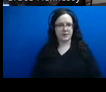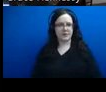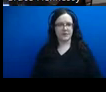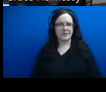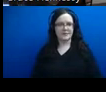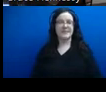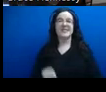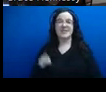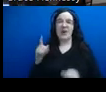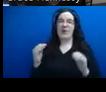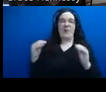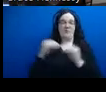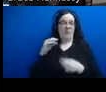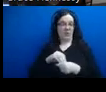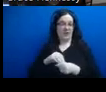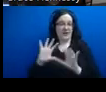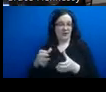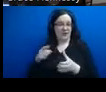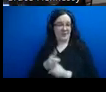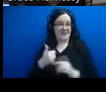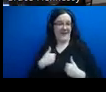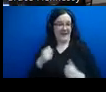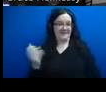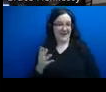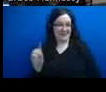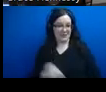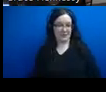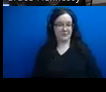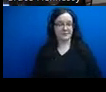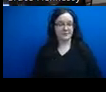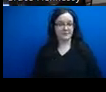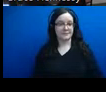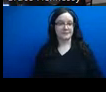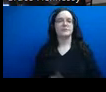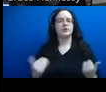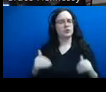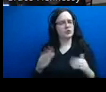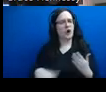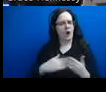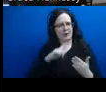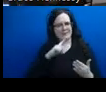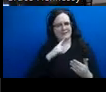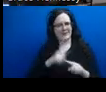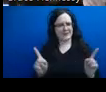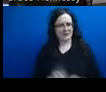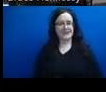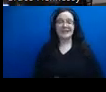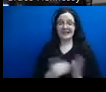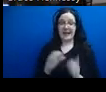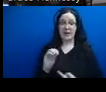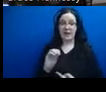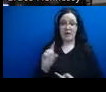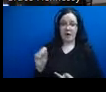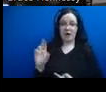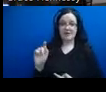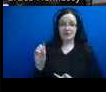with gambling than the group without gambling disorder as a secondary. These all were significant differences. Again, the odds ratio, the increased risk, was